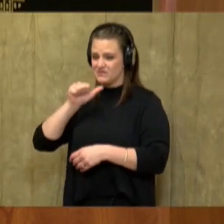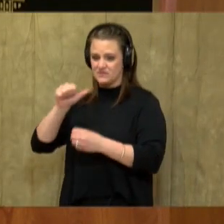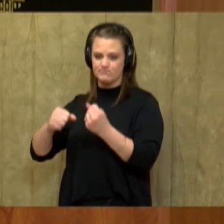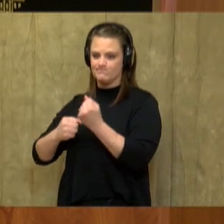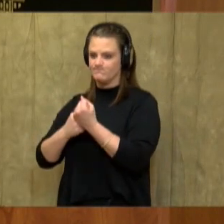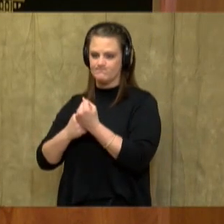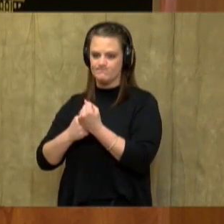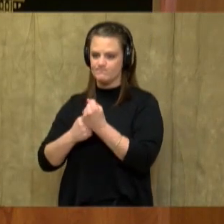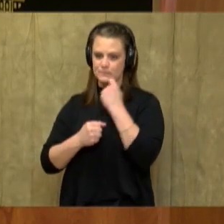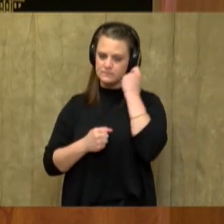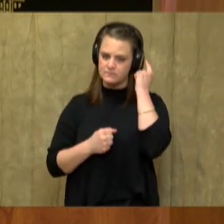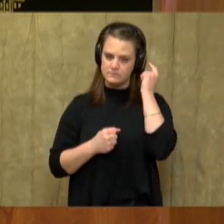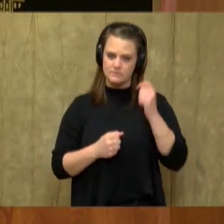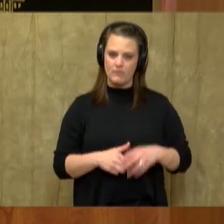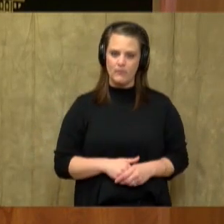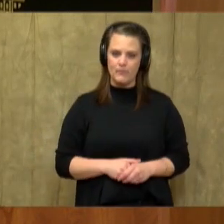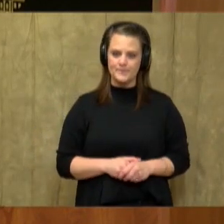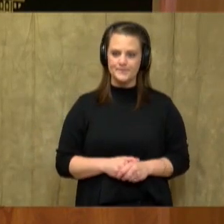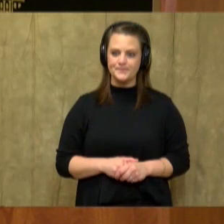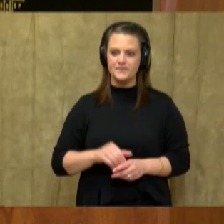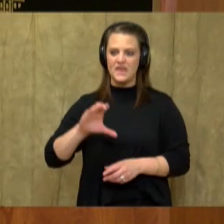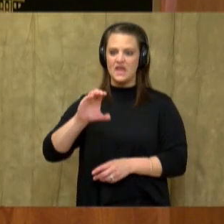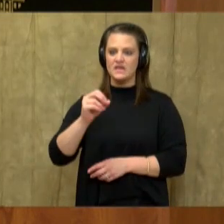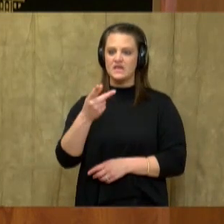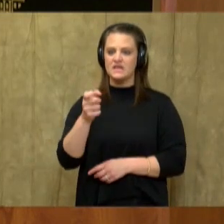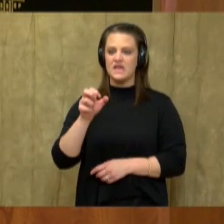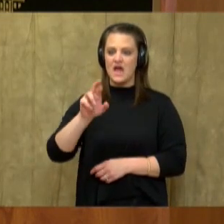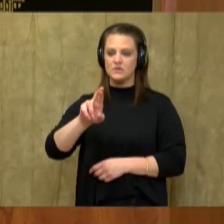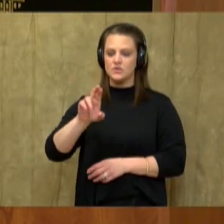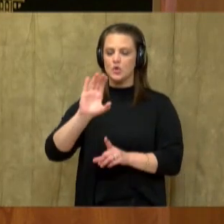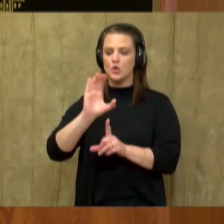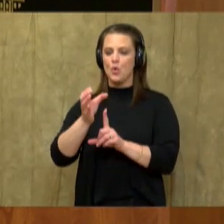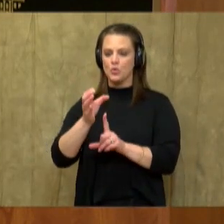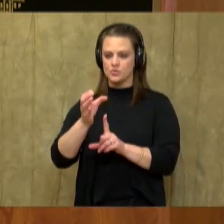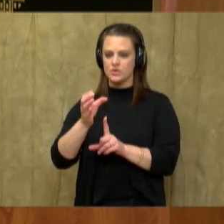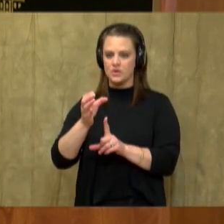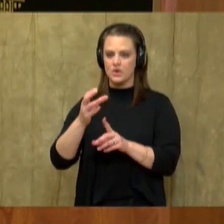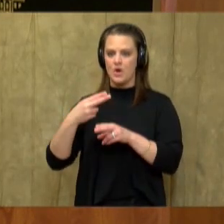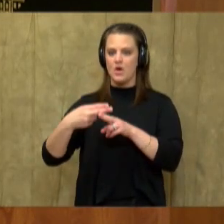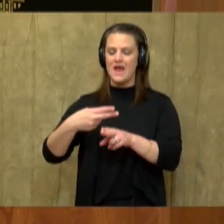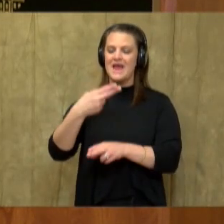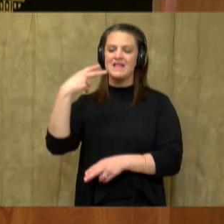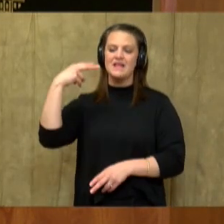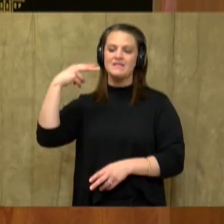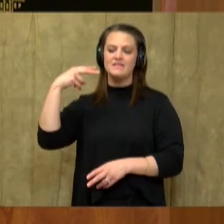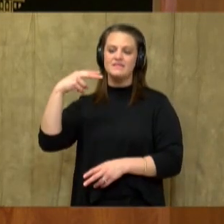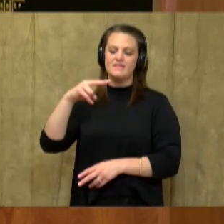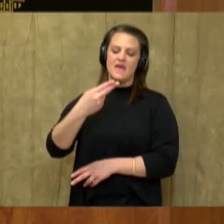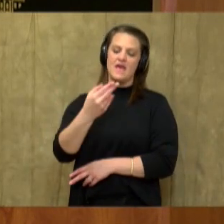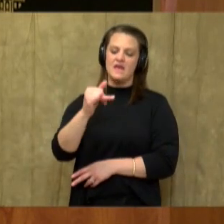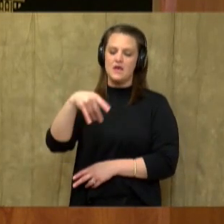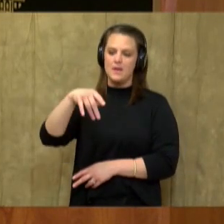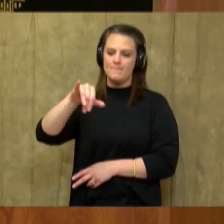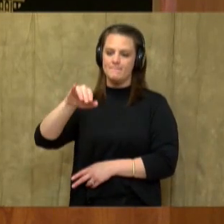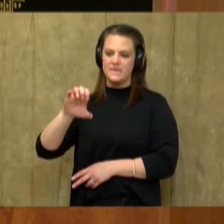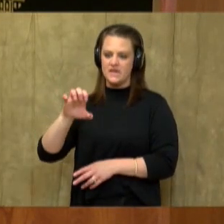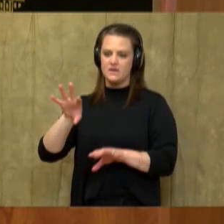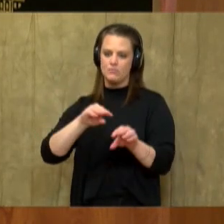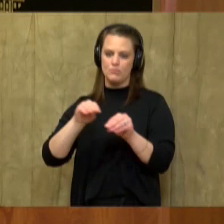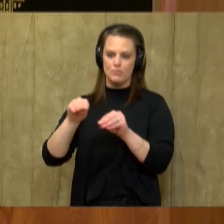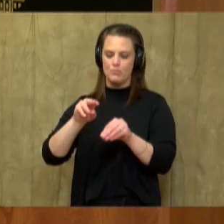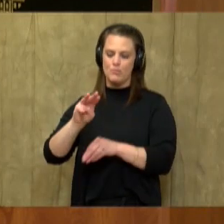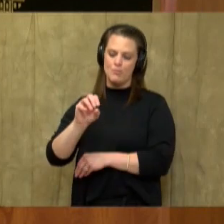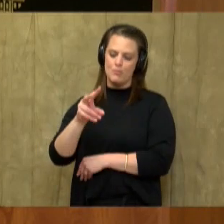The counterculture movement, as quickly as I can go, counterculture movement is also known as the hippie movement. There was a lot of drug use. There was a lot